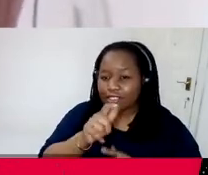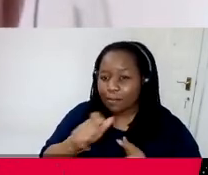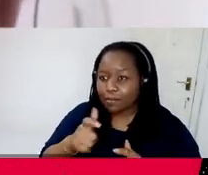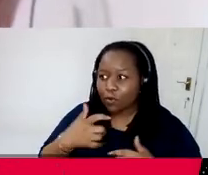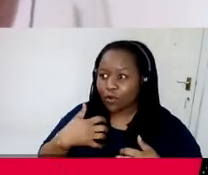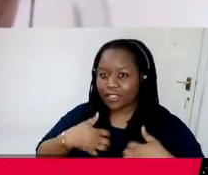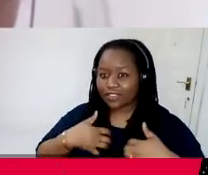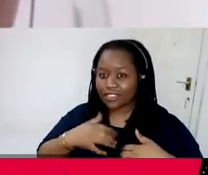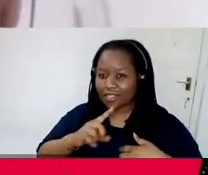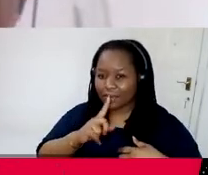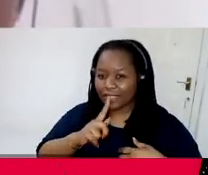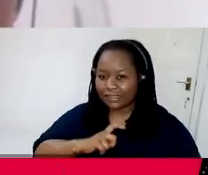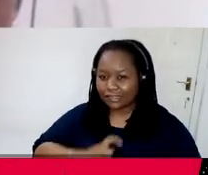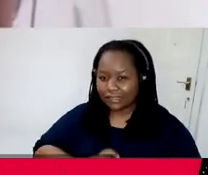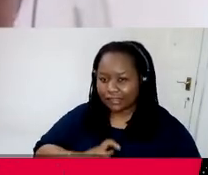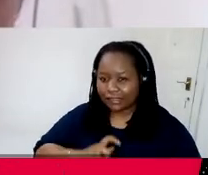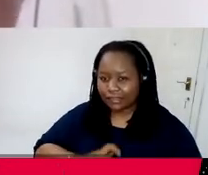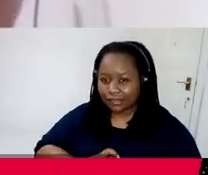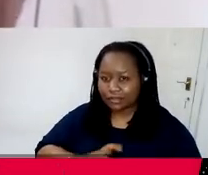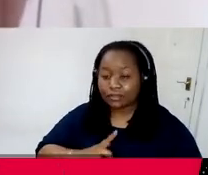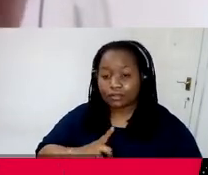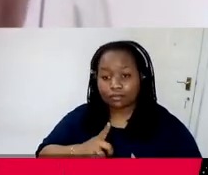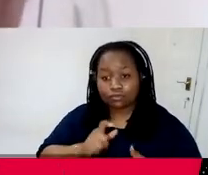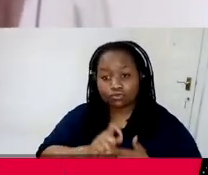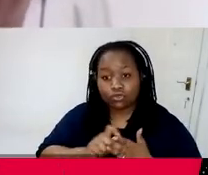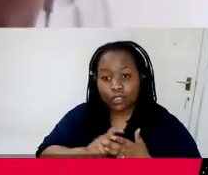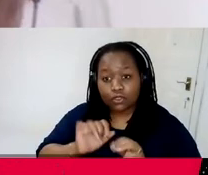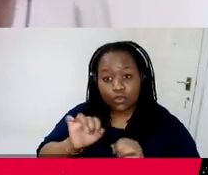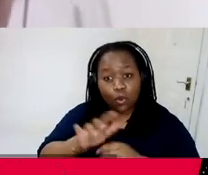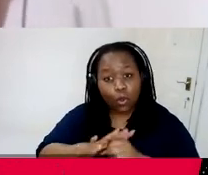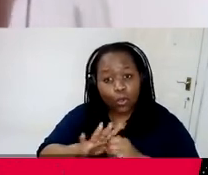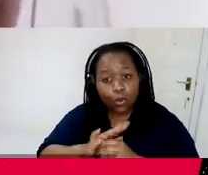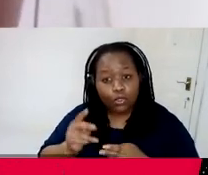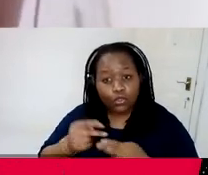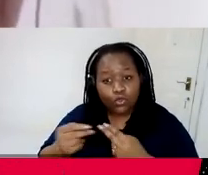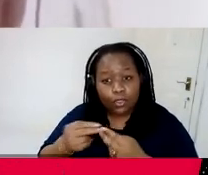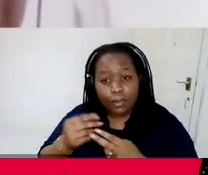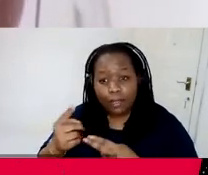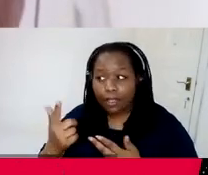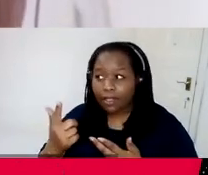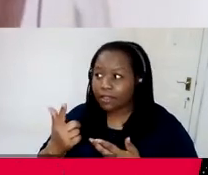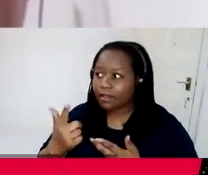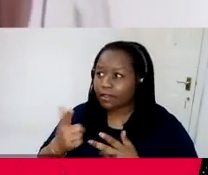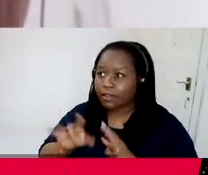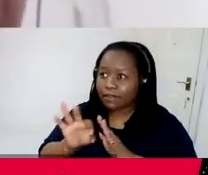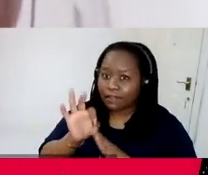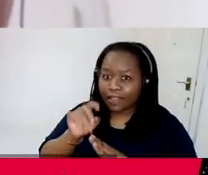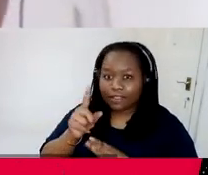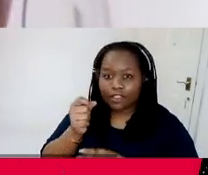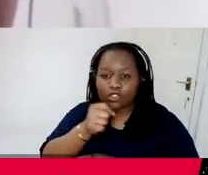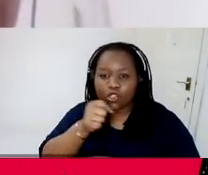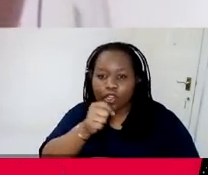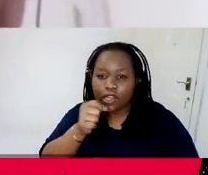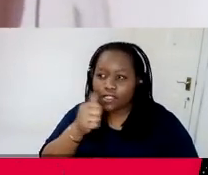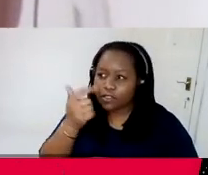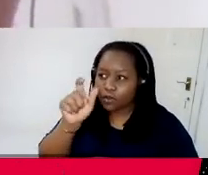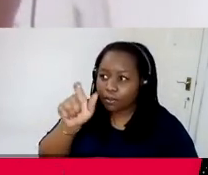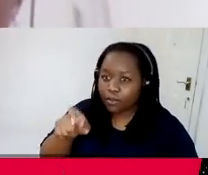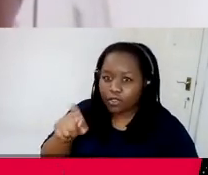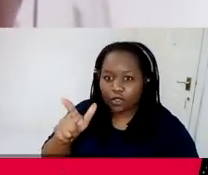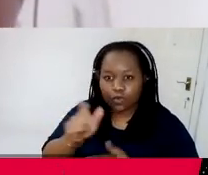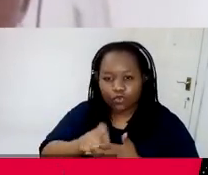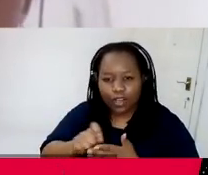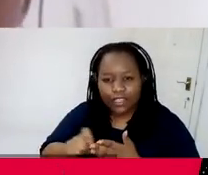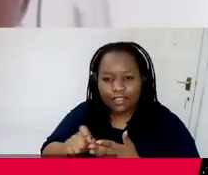Brighton. We've had some coverage of the Edo factory in Brighton, and there is a journalist who I now, you know, I know their name, I've got their